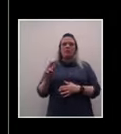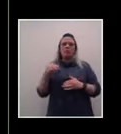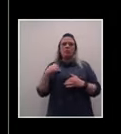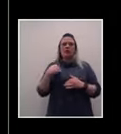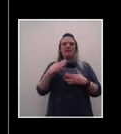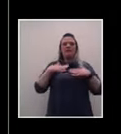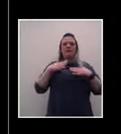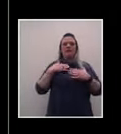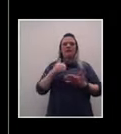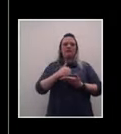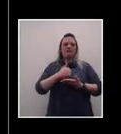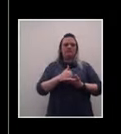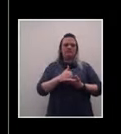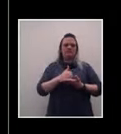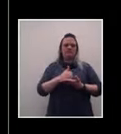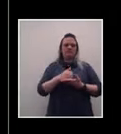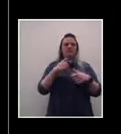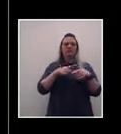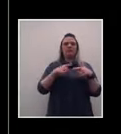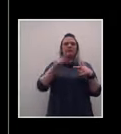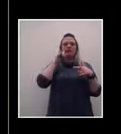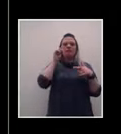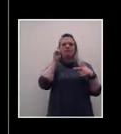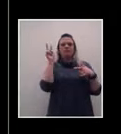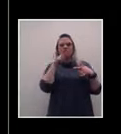assist. And then we look at the chart